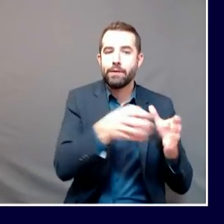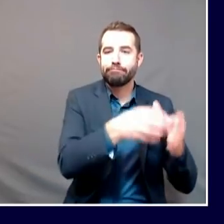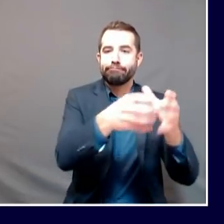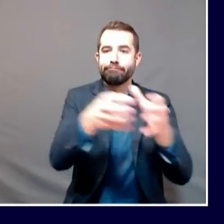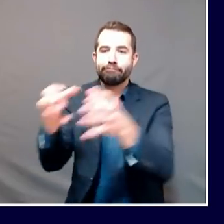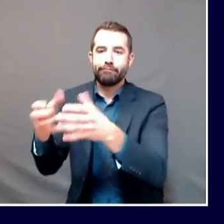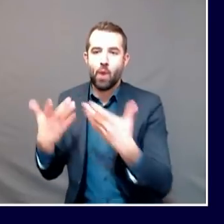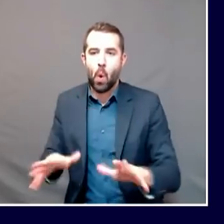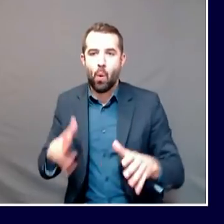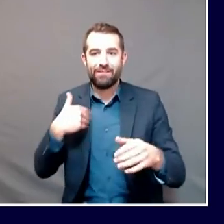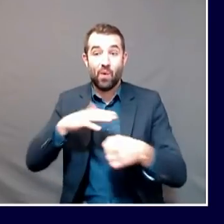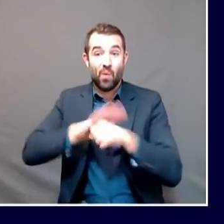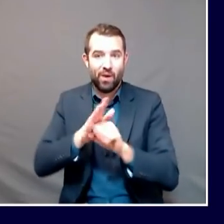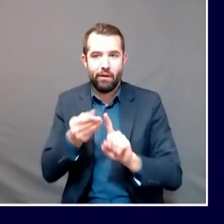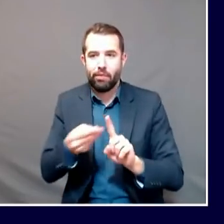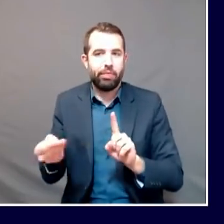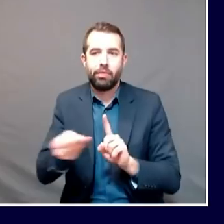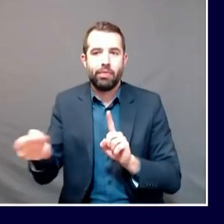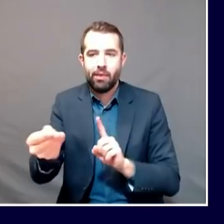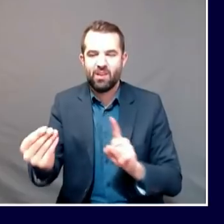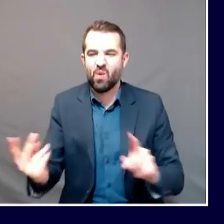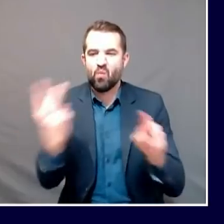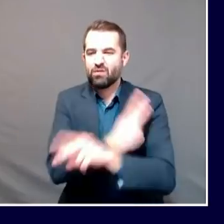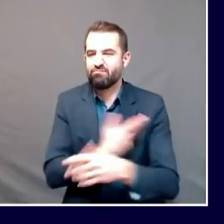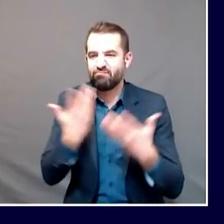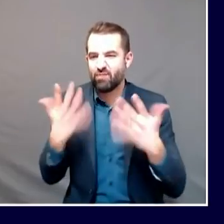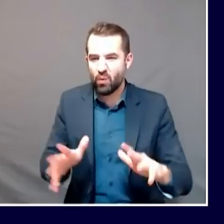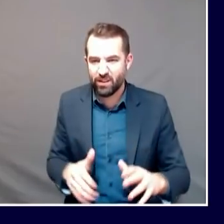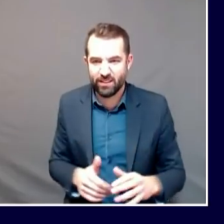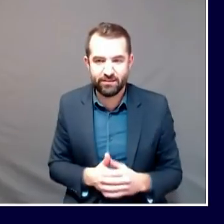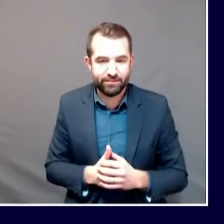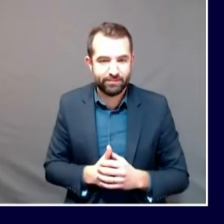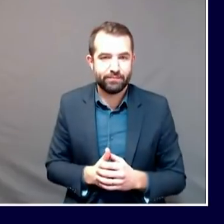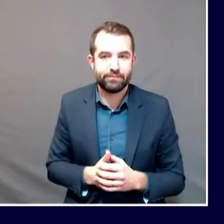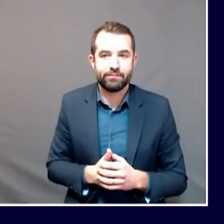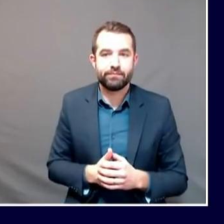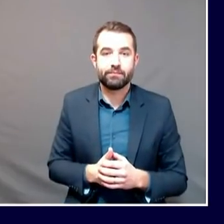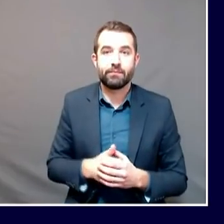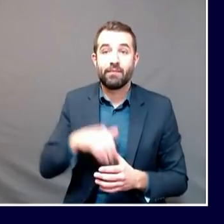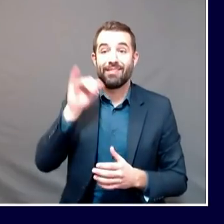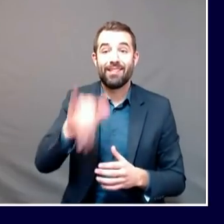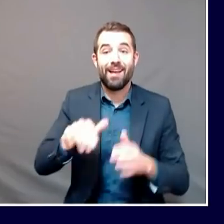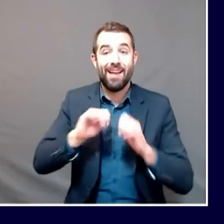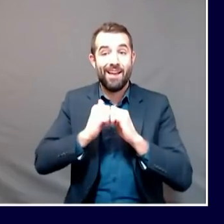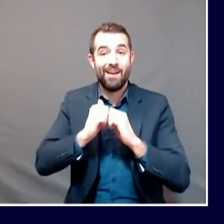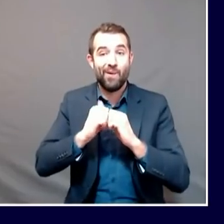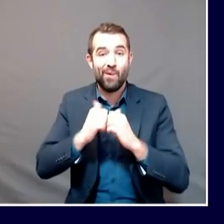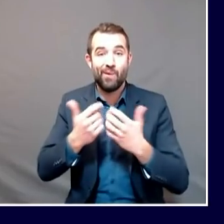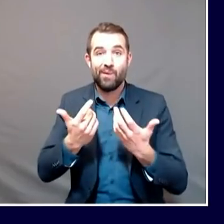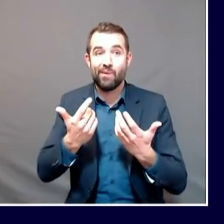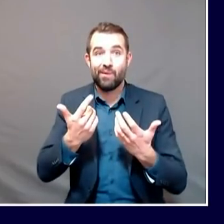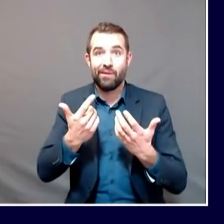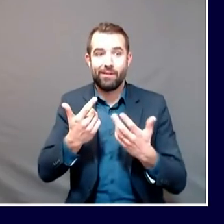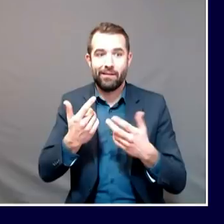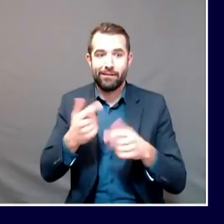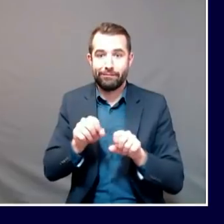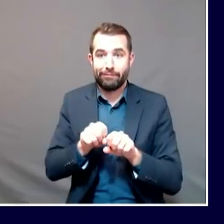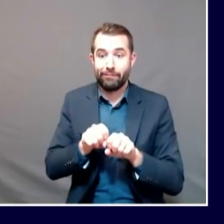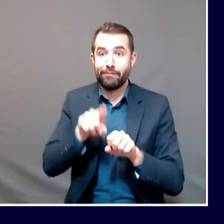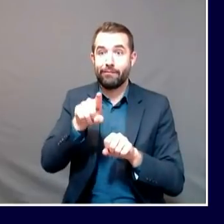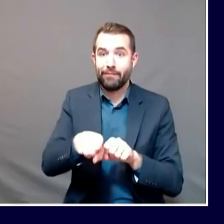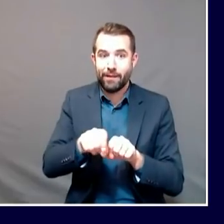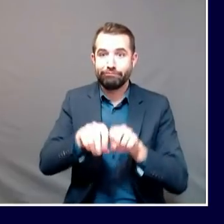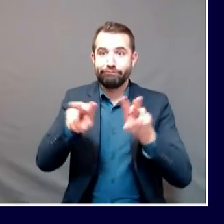how exponential growth happens. And in our case, it's how exponential growth continues. I'm concerned about